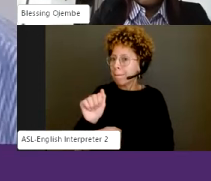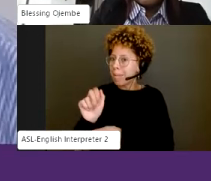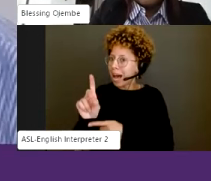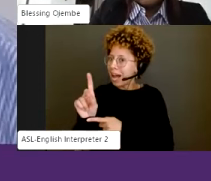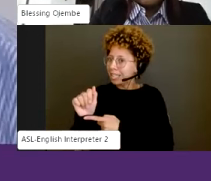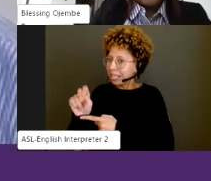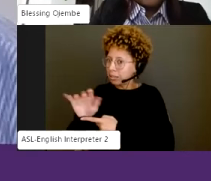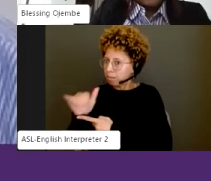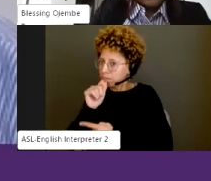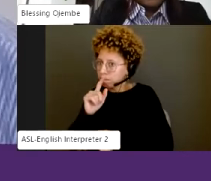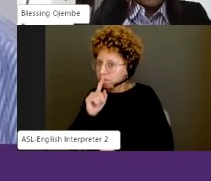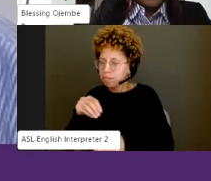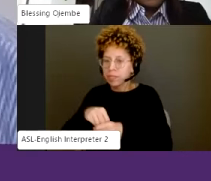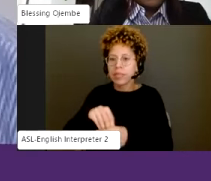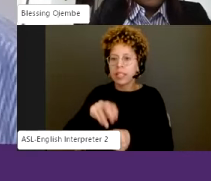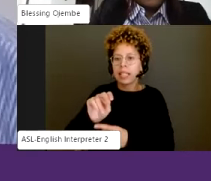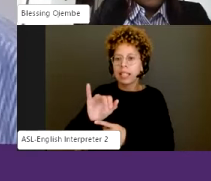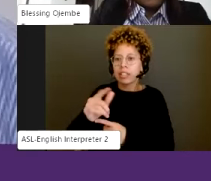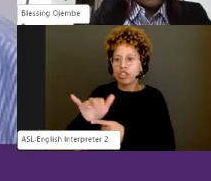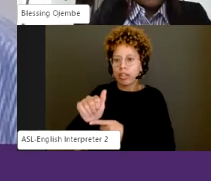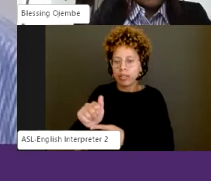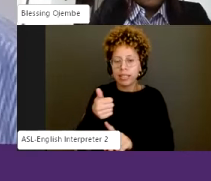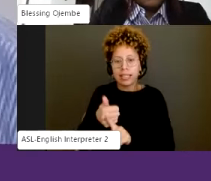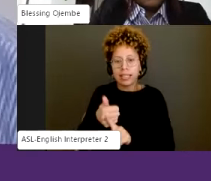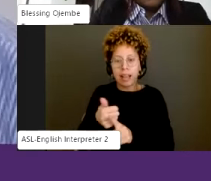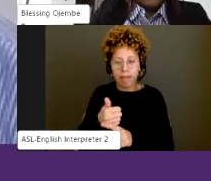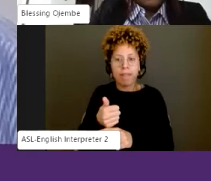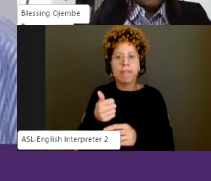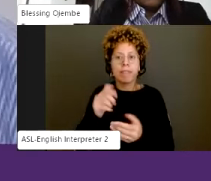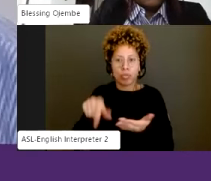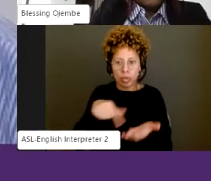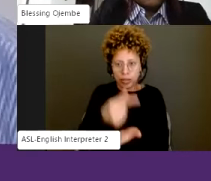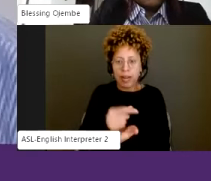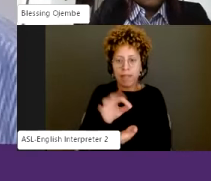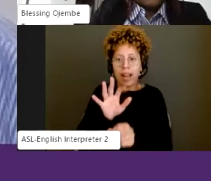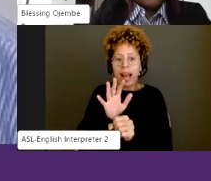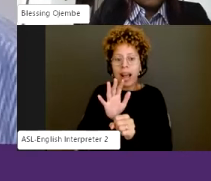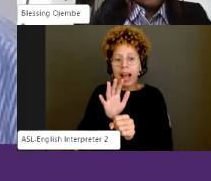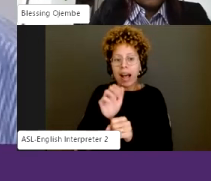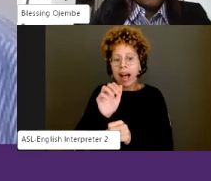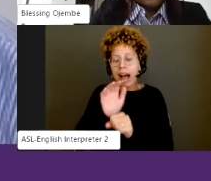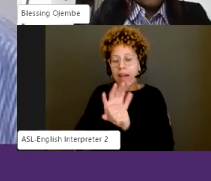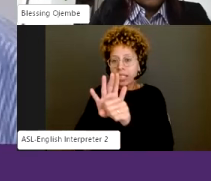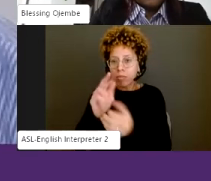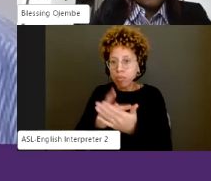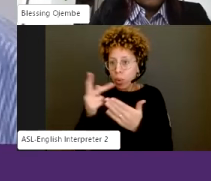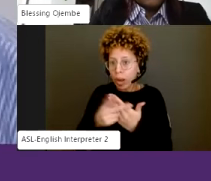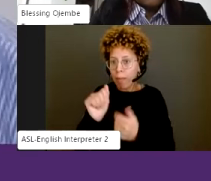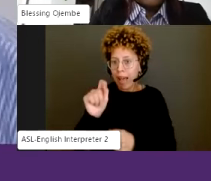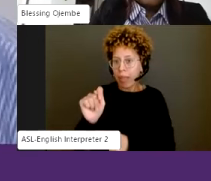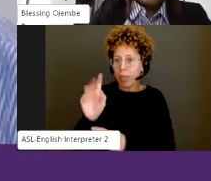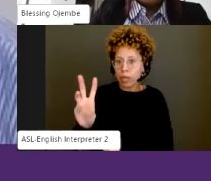Nigeria. He is an alumnus of Mental Health Leadership and Advocacy Program at the World Health